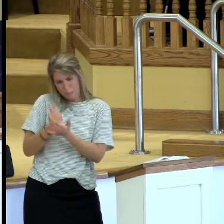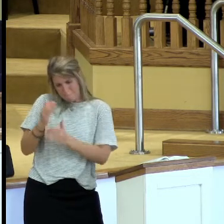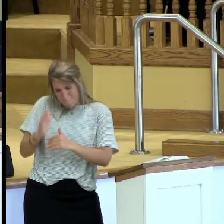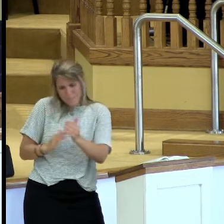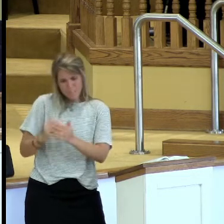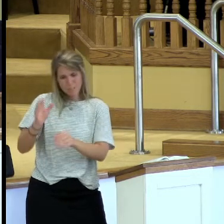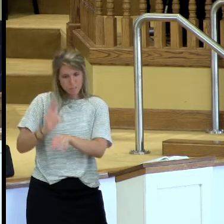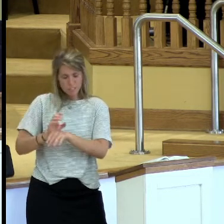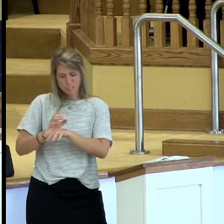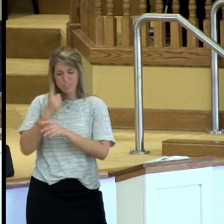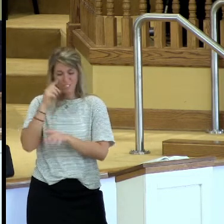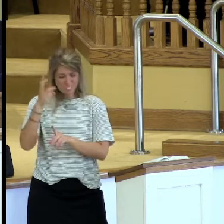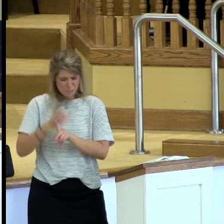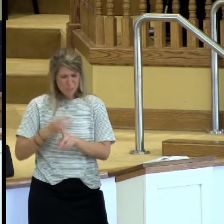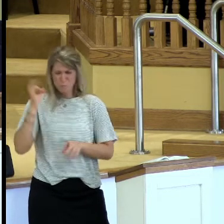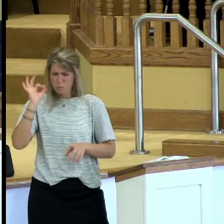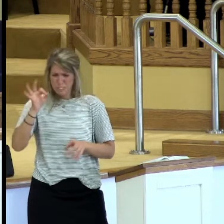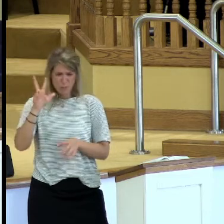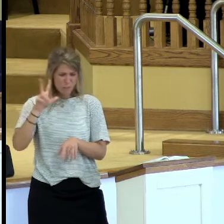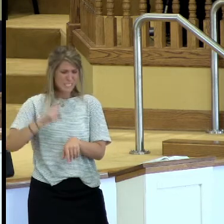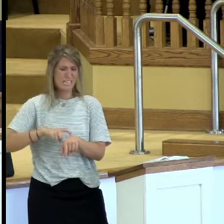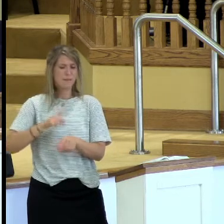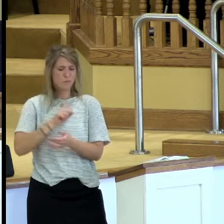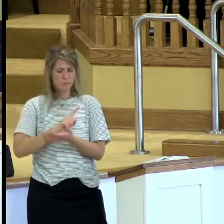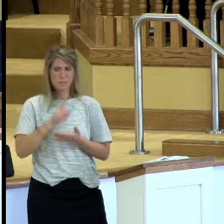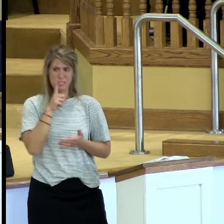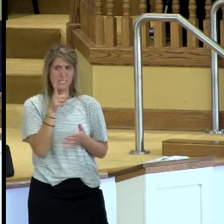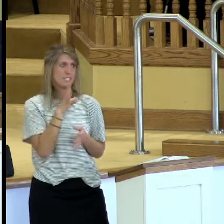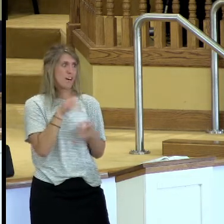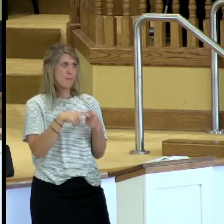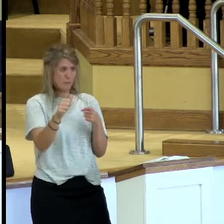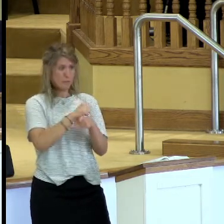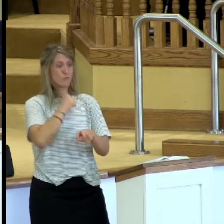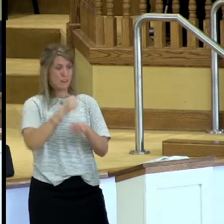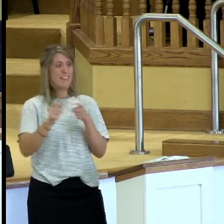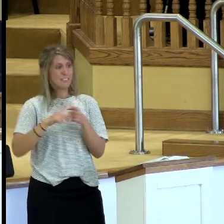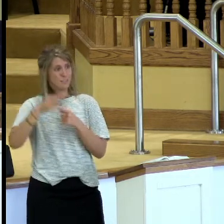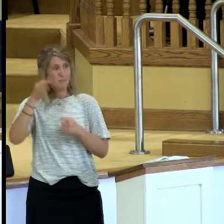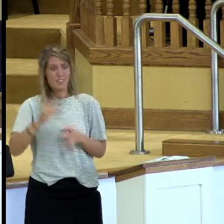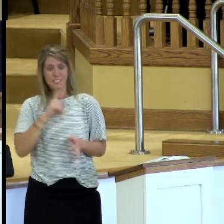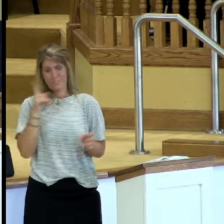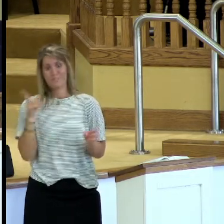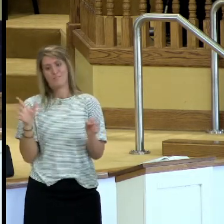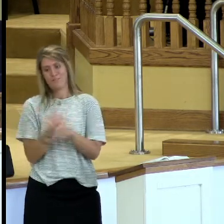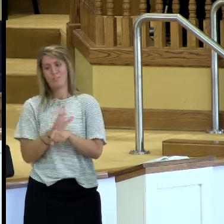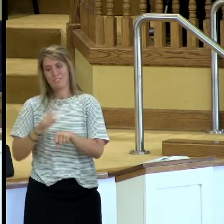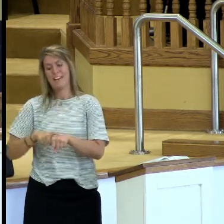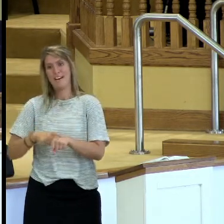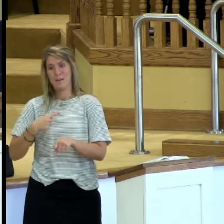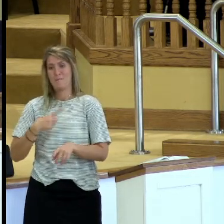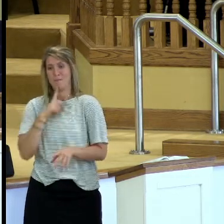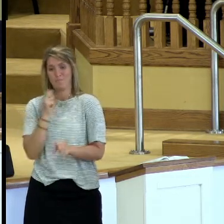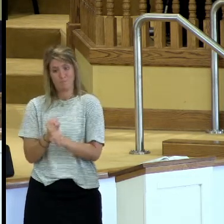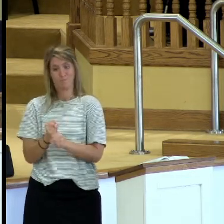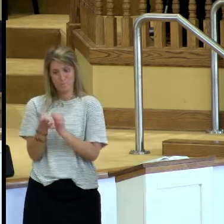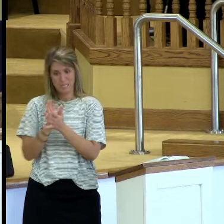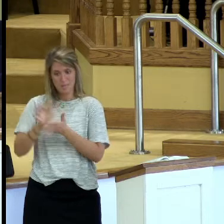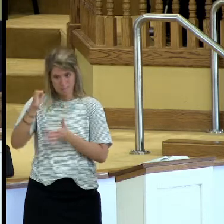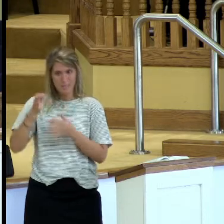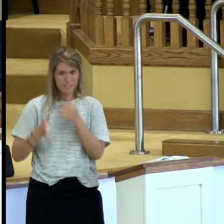that church and preach 3 times a week. Talk about training to go and pastor a church somewhere, hallelujah. I literally get to do